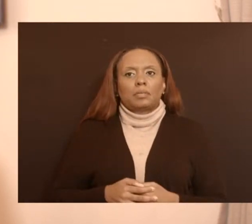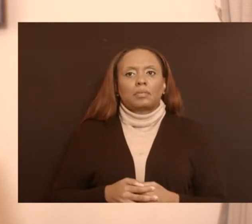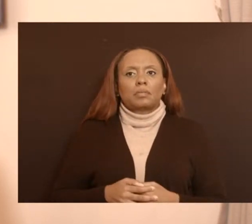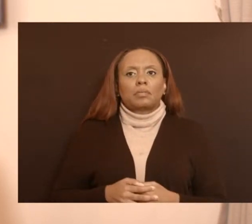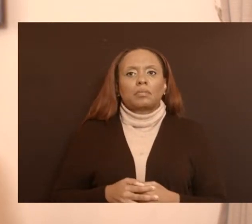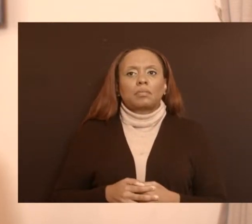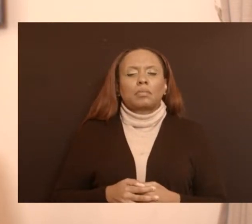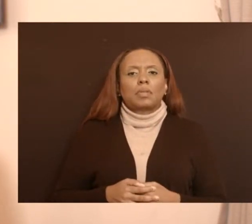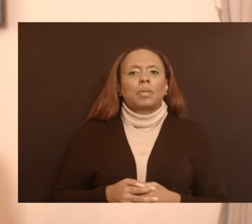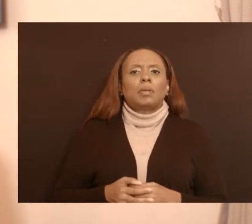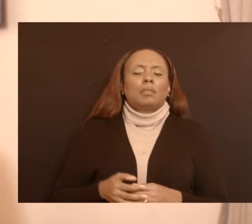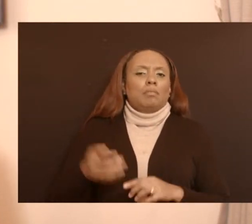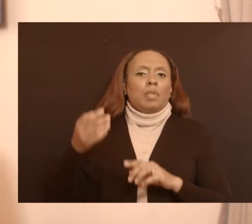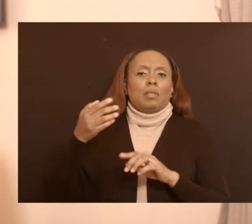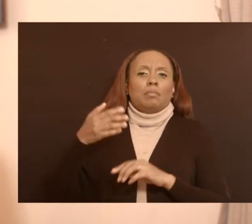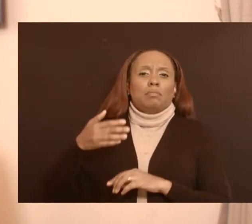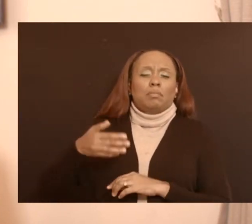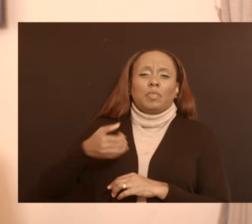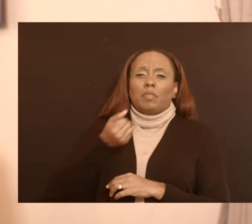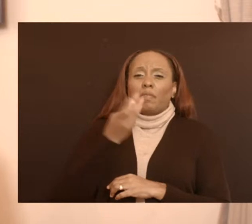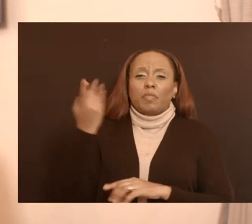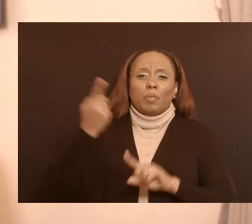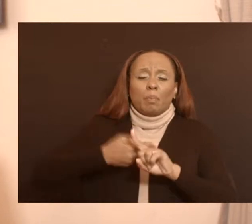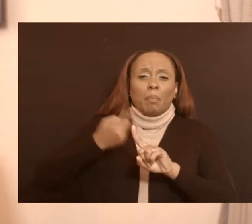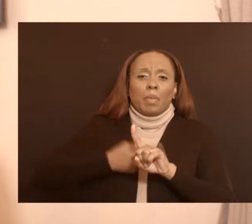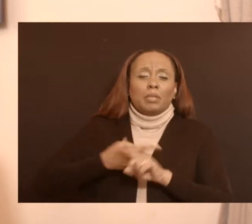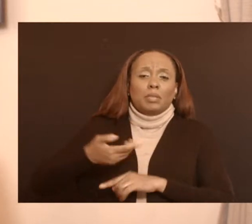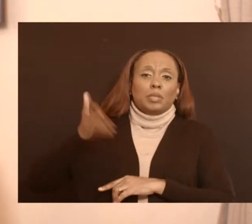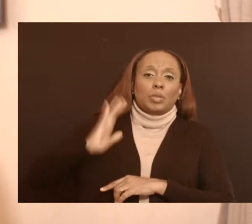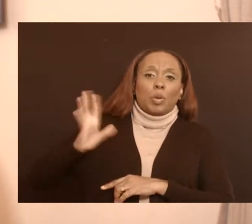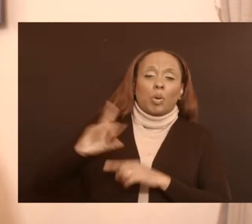country with reference to dealing with COVID cases.